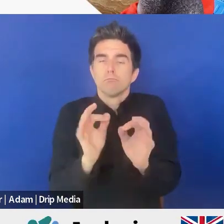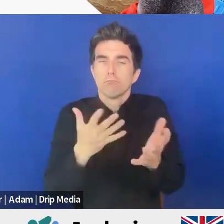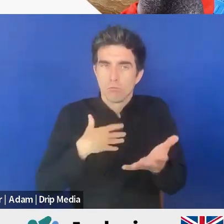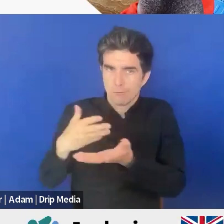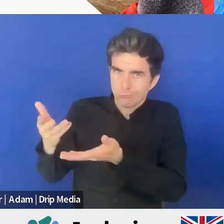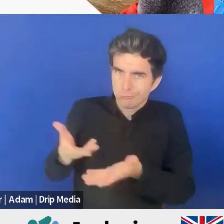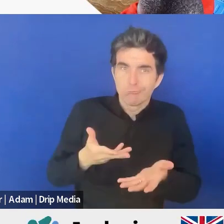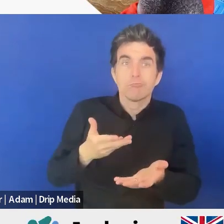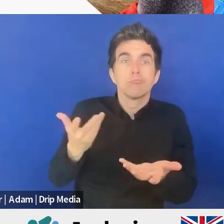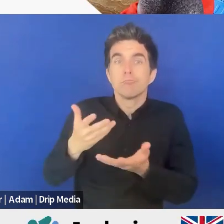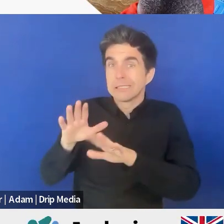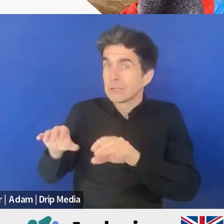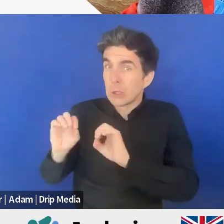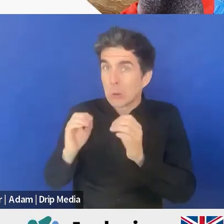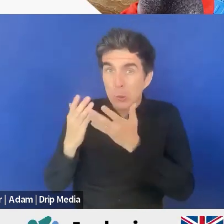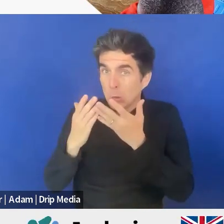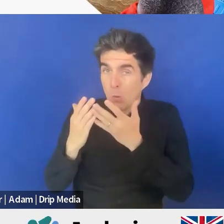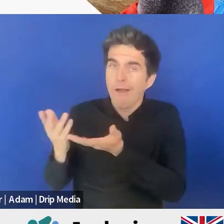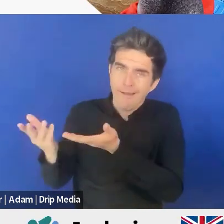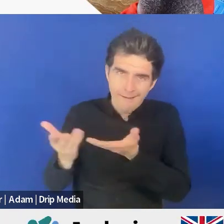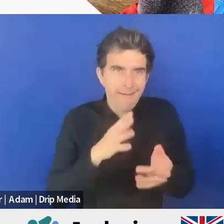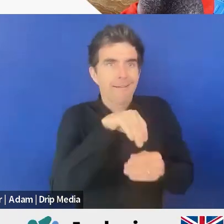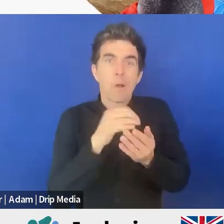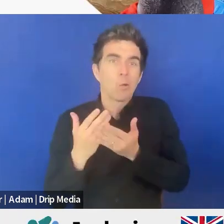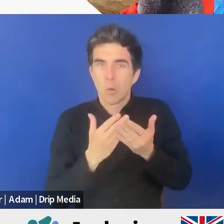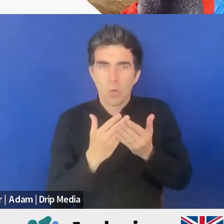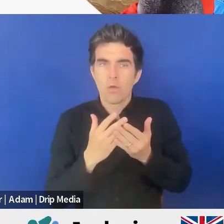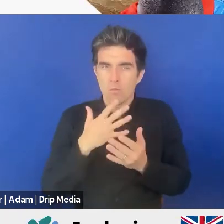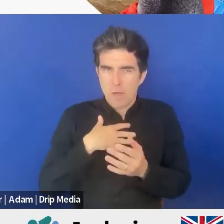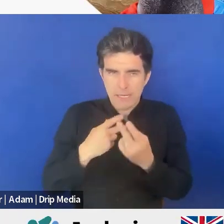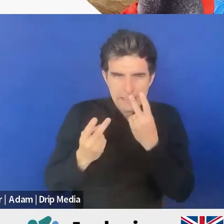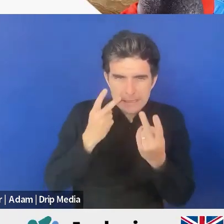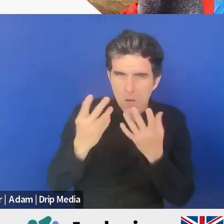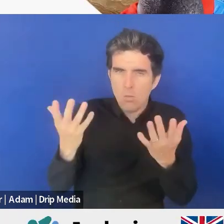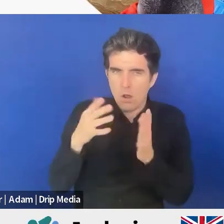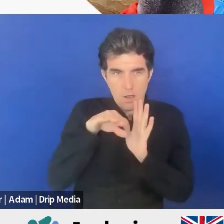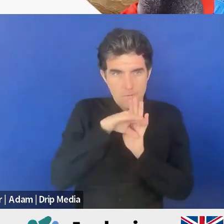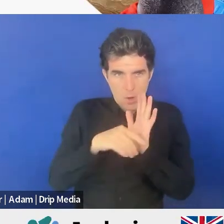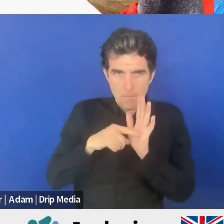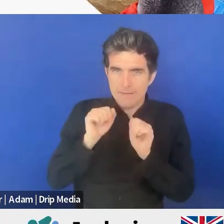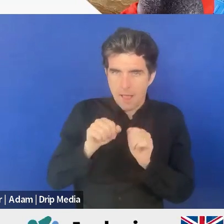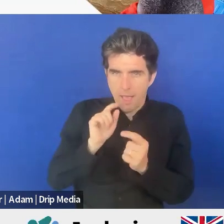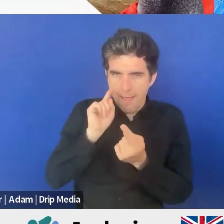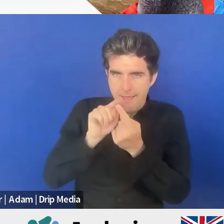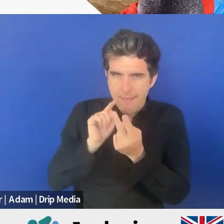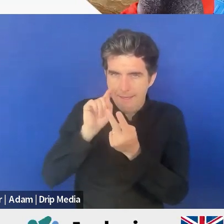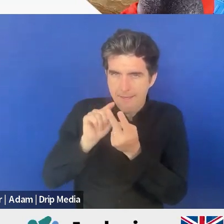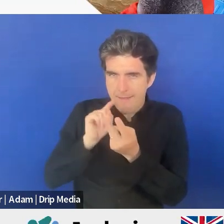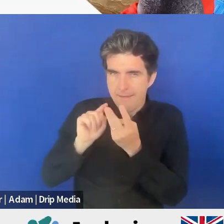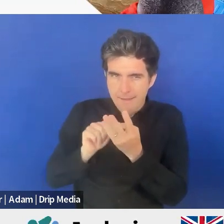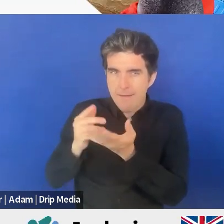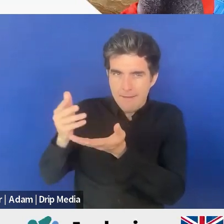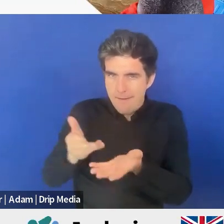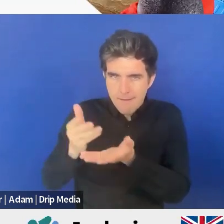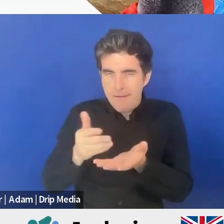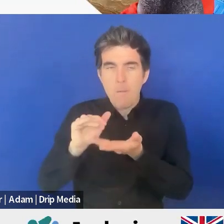or raise awareness with people that help to identify out-of-school children with disabilities. It could be a community